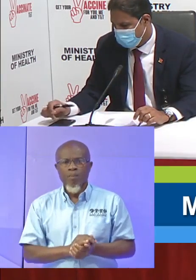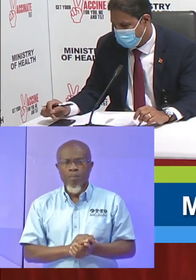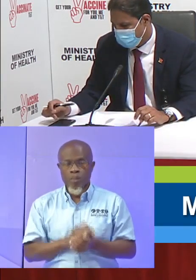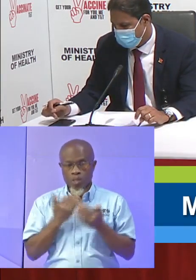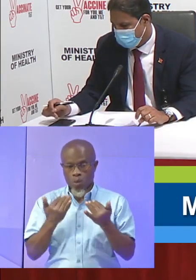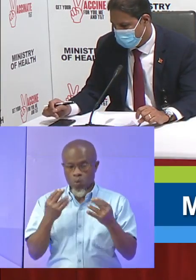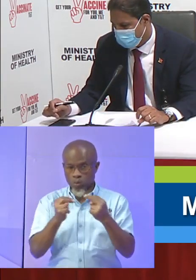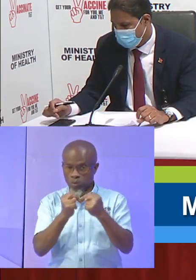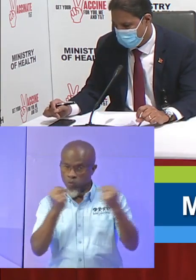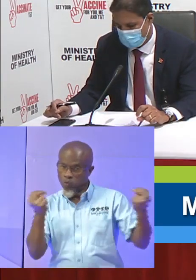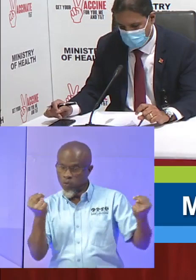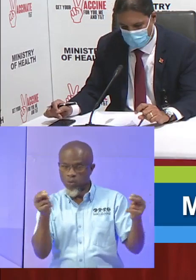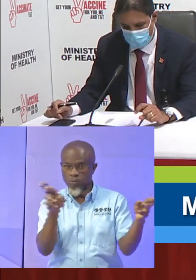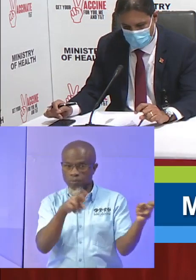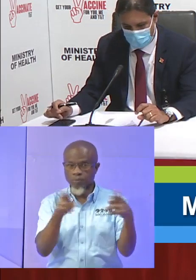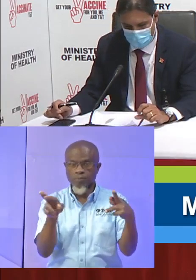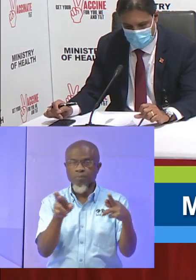Newsday.